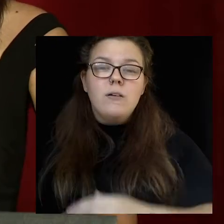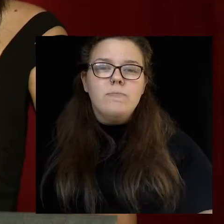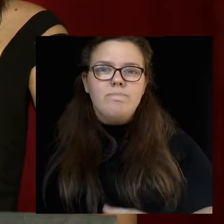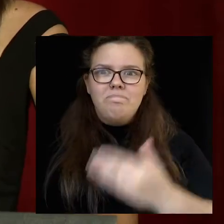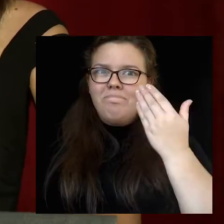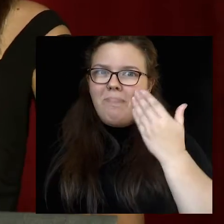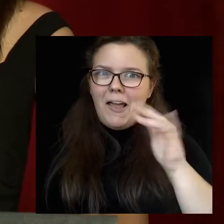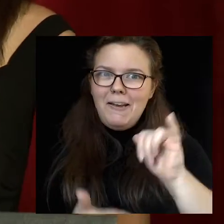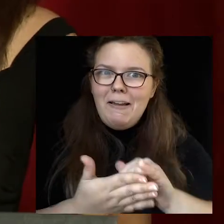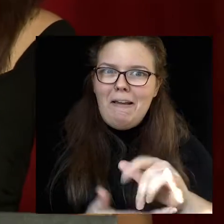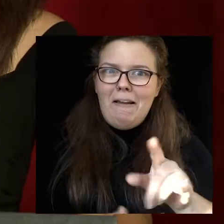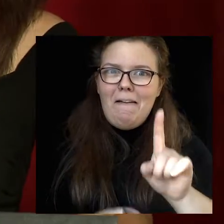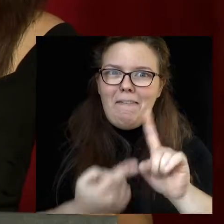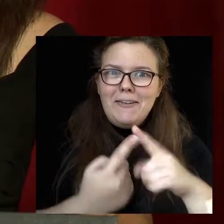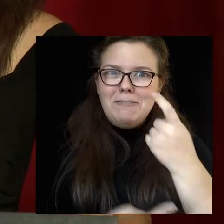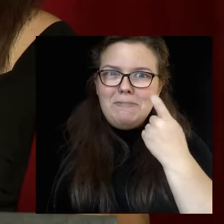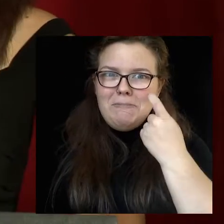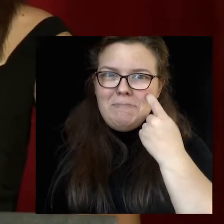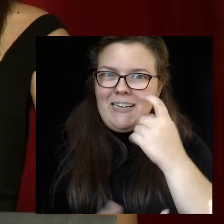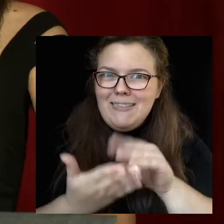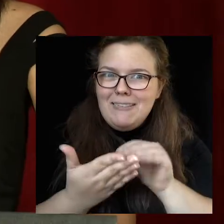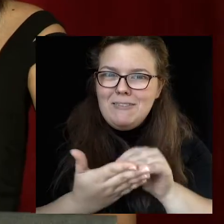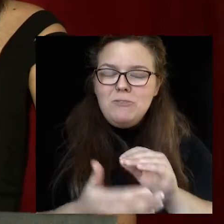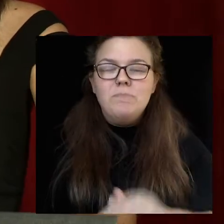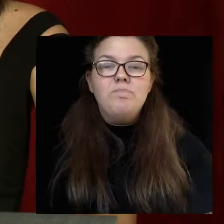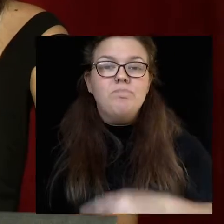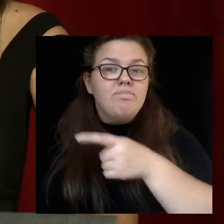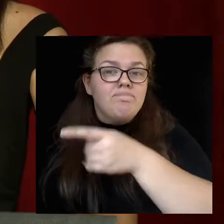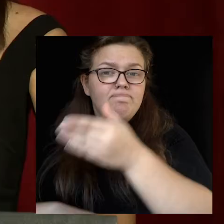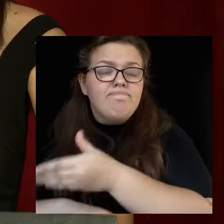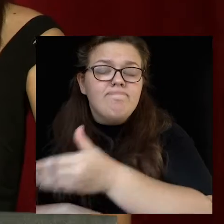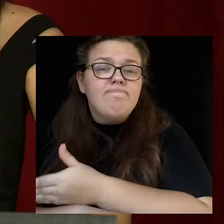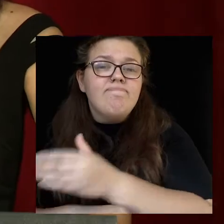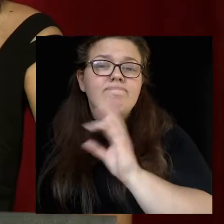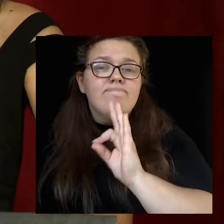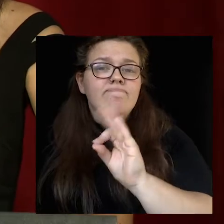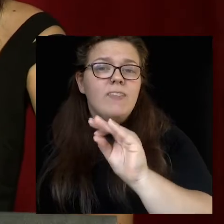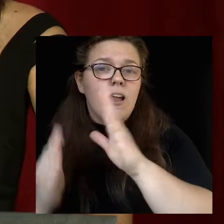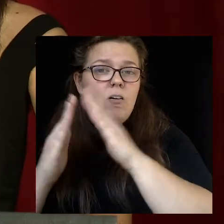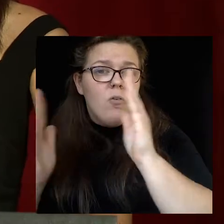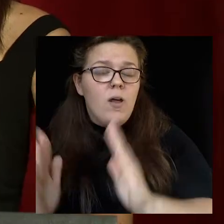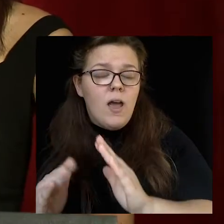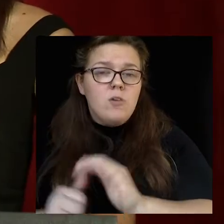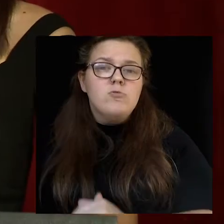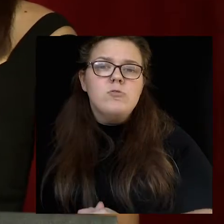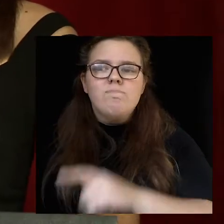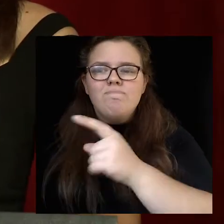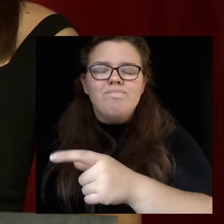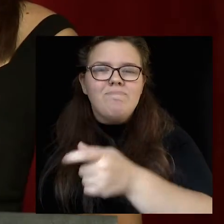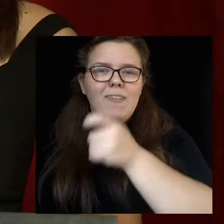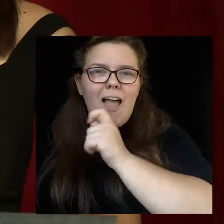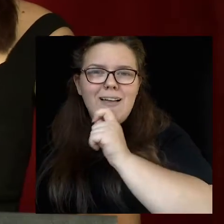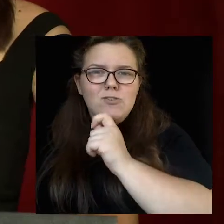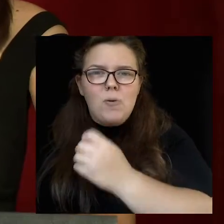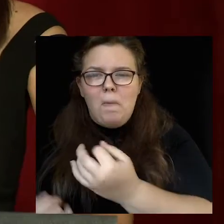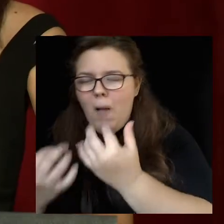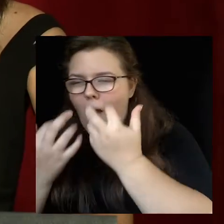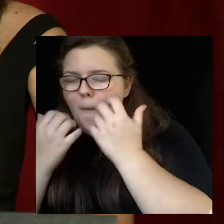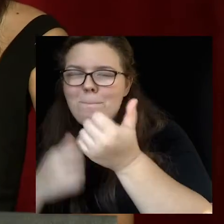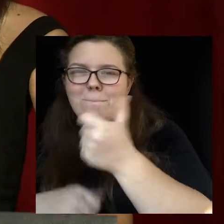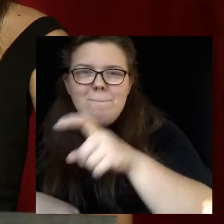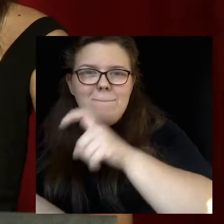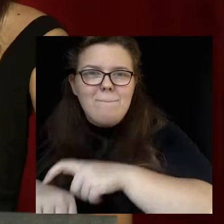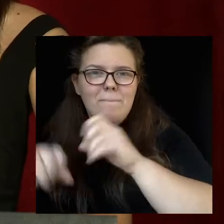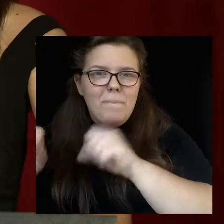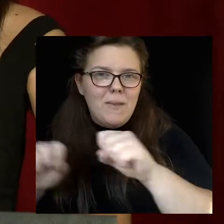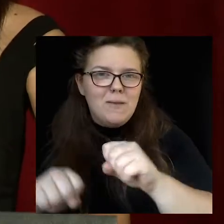airplanes. I didn't know that one until I learned that piece tonight. Handyman to a 90-year-old house, and eating ice cream whenever he can